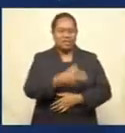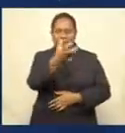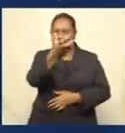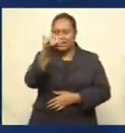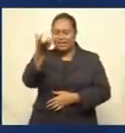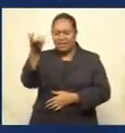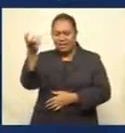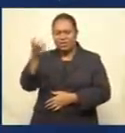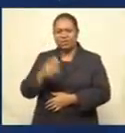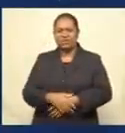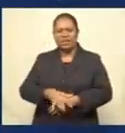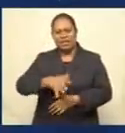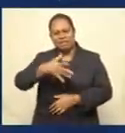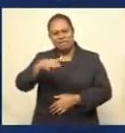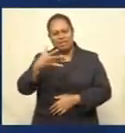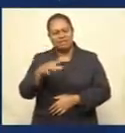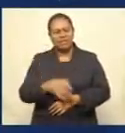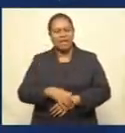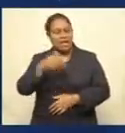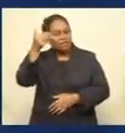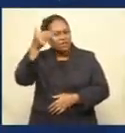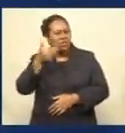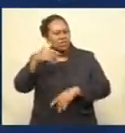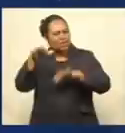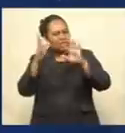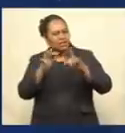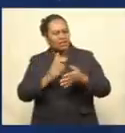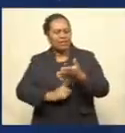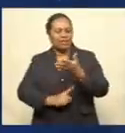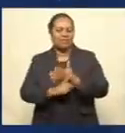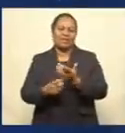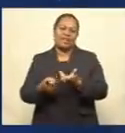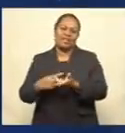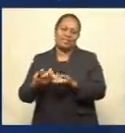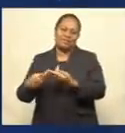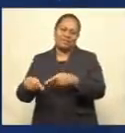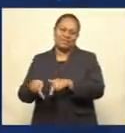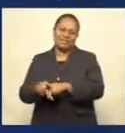periods with possible isolated afternoon showers elsewhere.